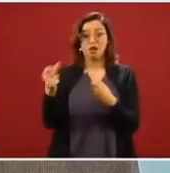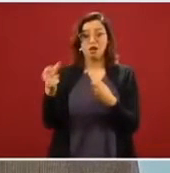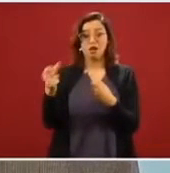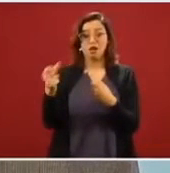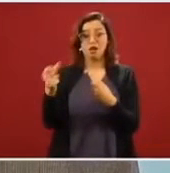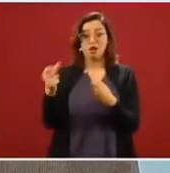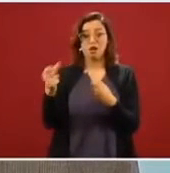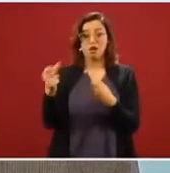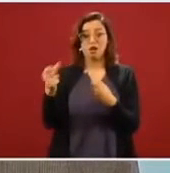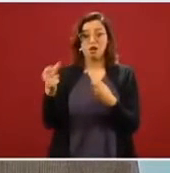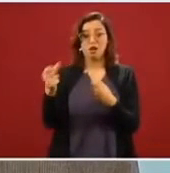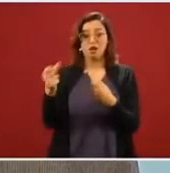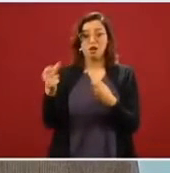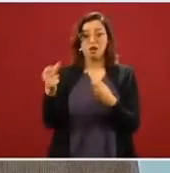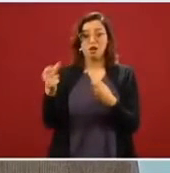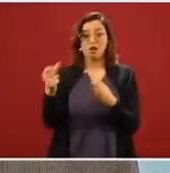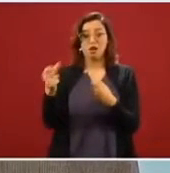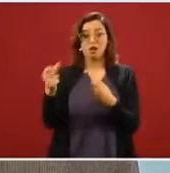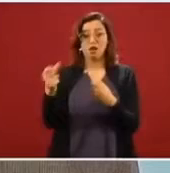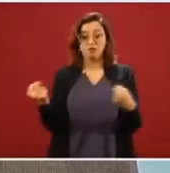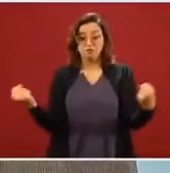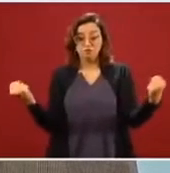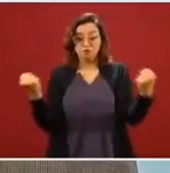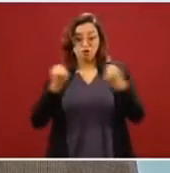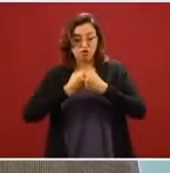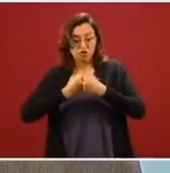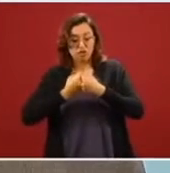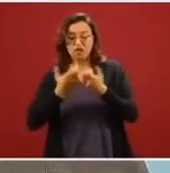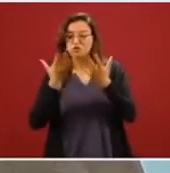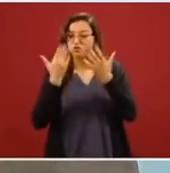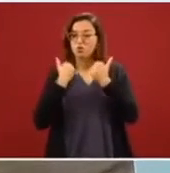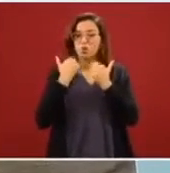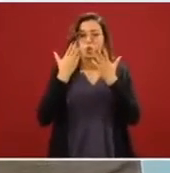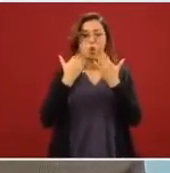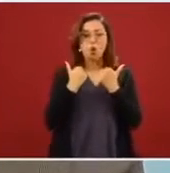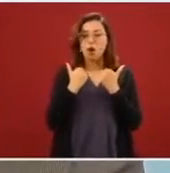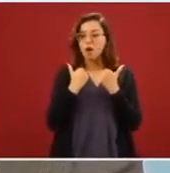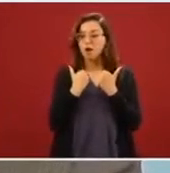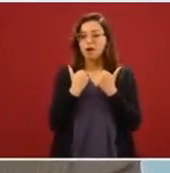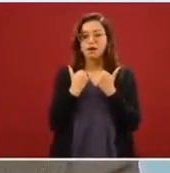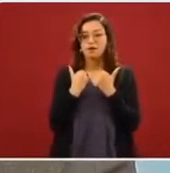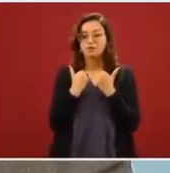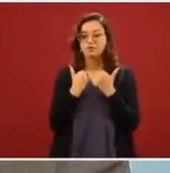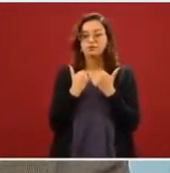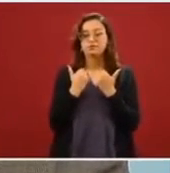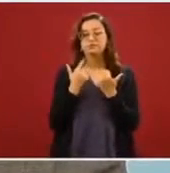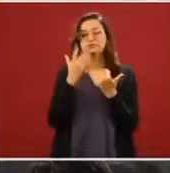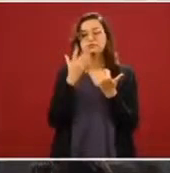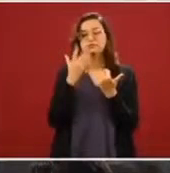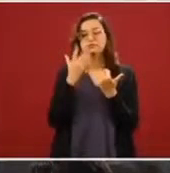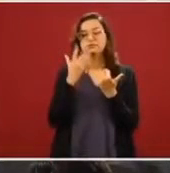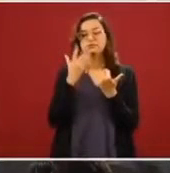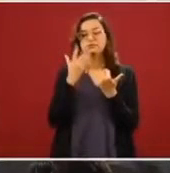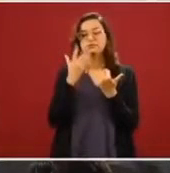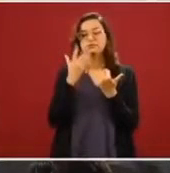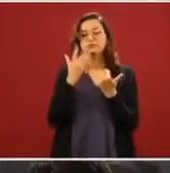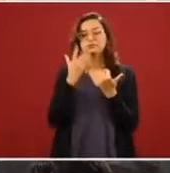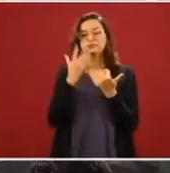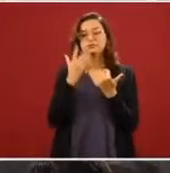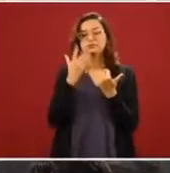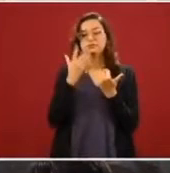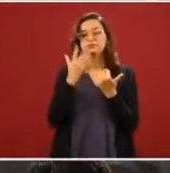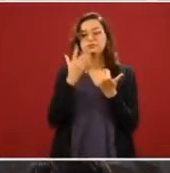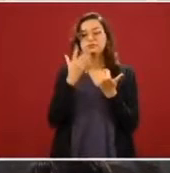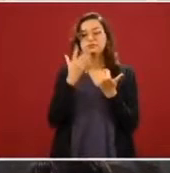doesn't even have physical barriers. Es como si fuera, para fines prácticos, It's as if